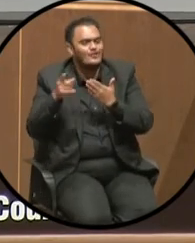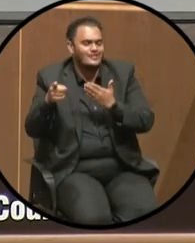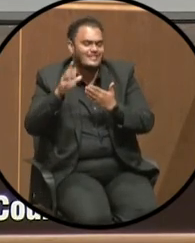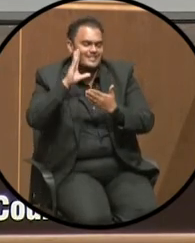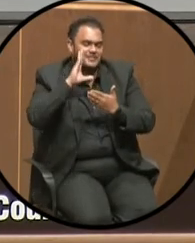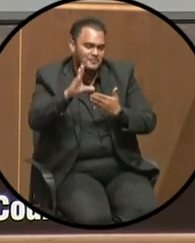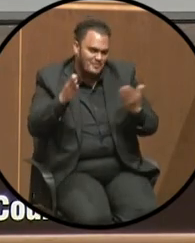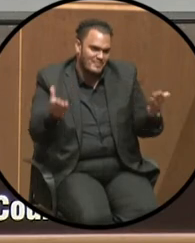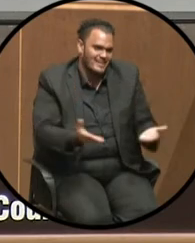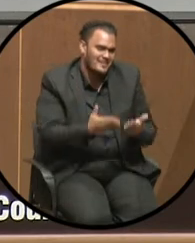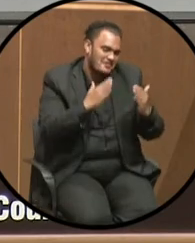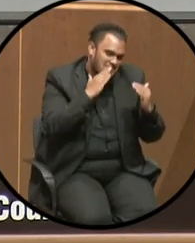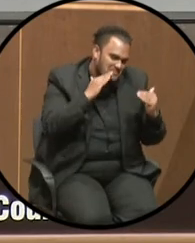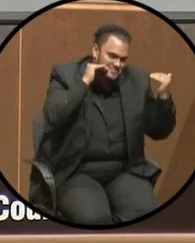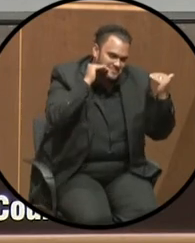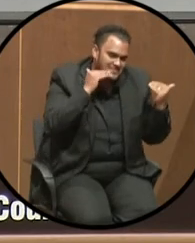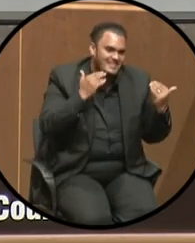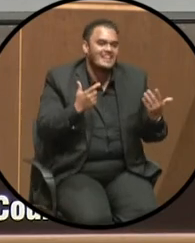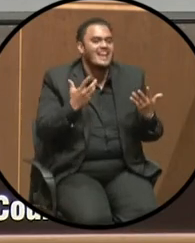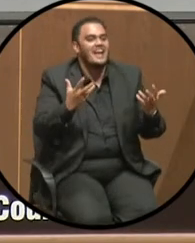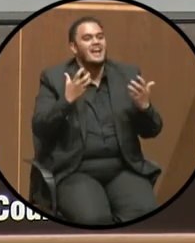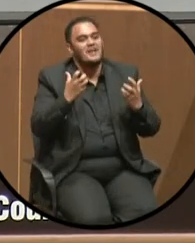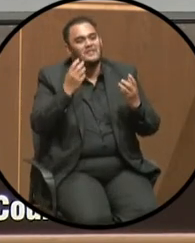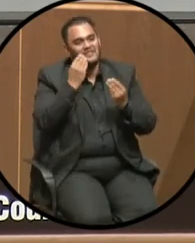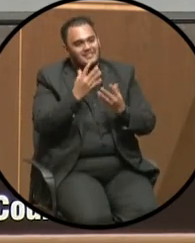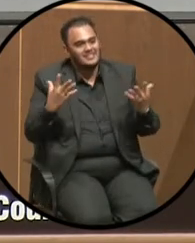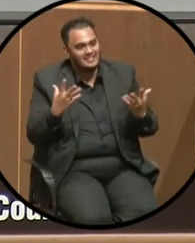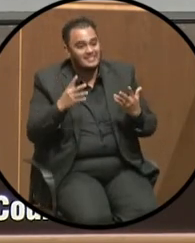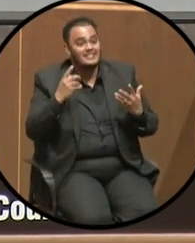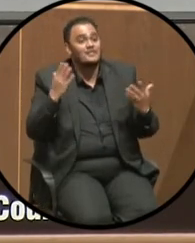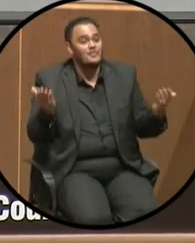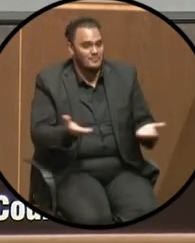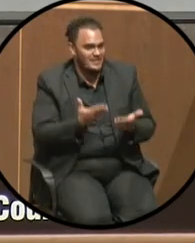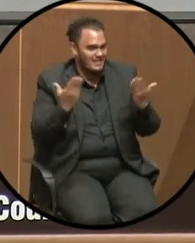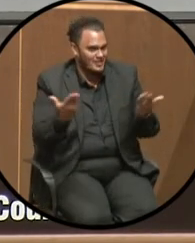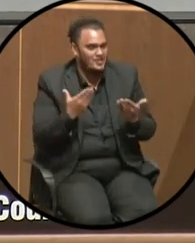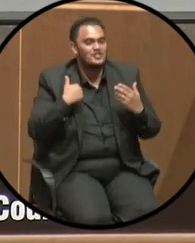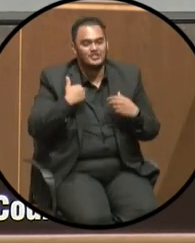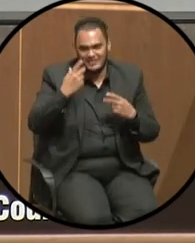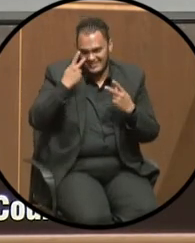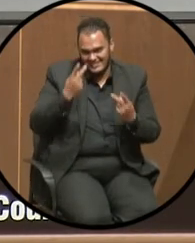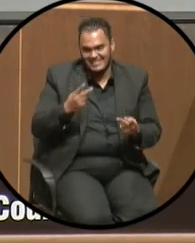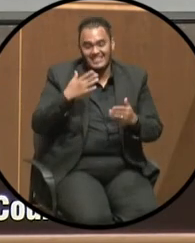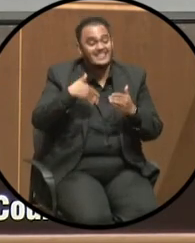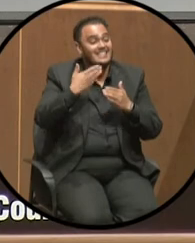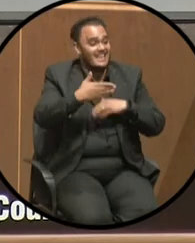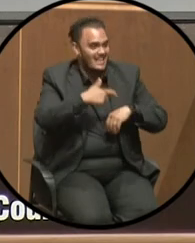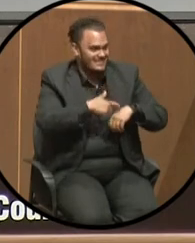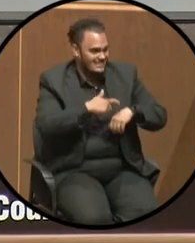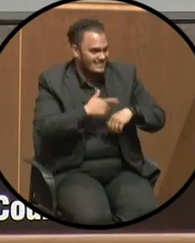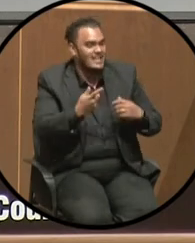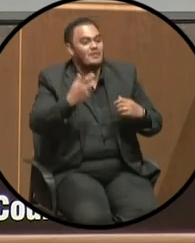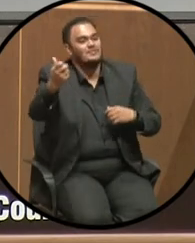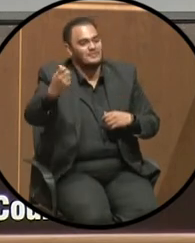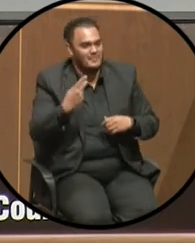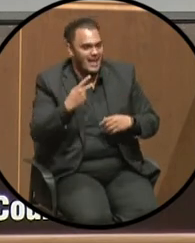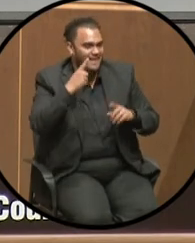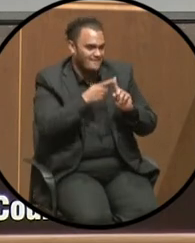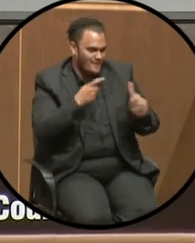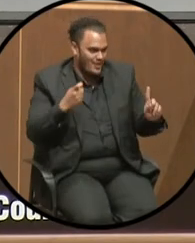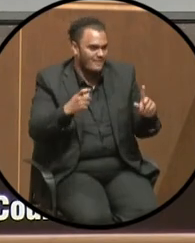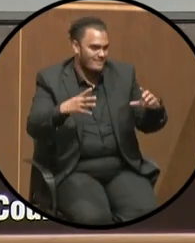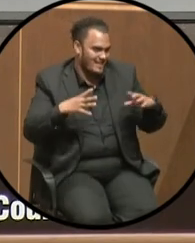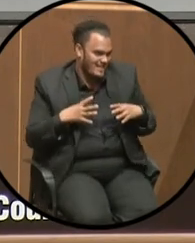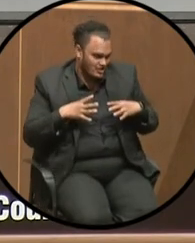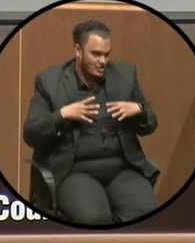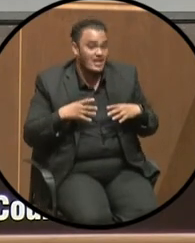face. I want to say that in his stead, he will be here to see you the next time when we have a meeting once he's returned from vacation. I